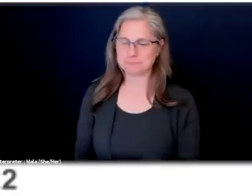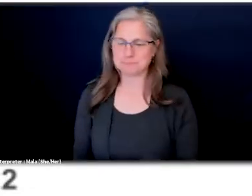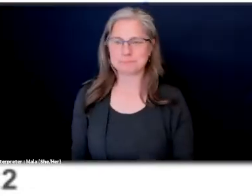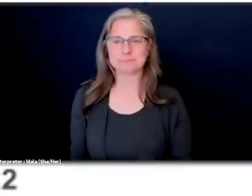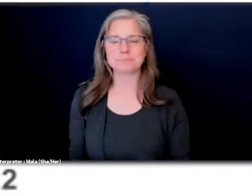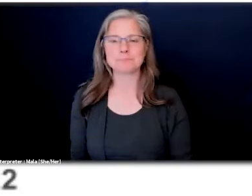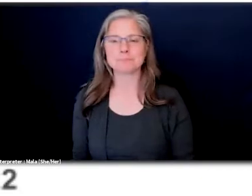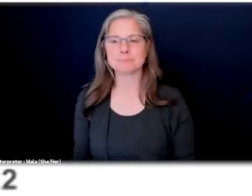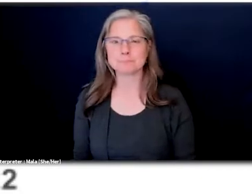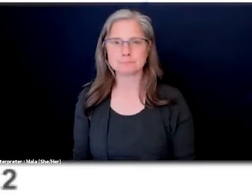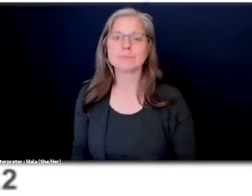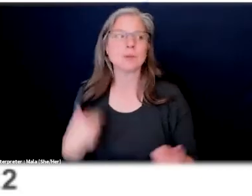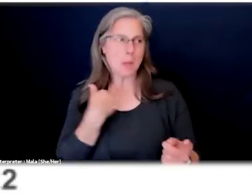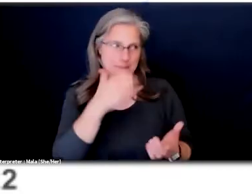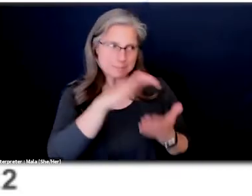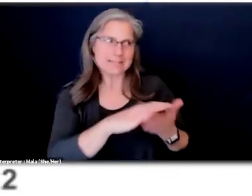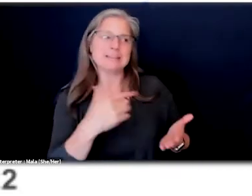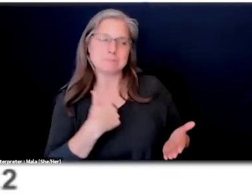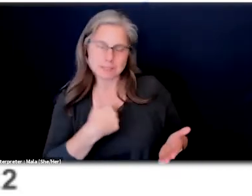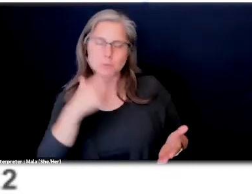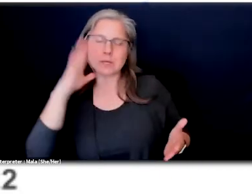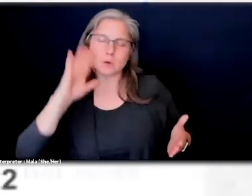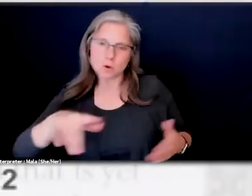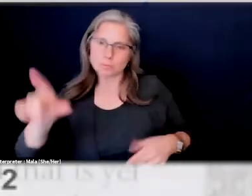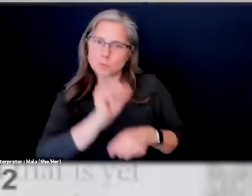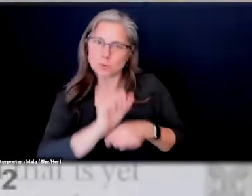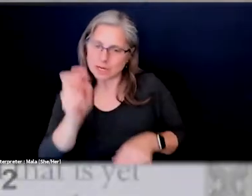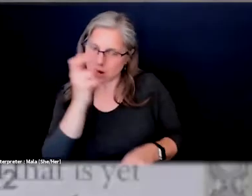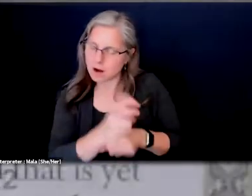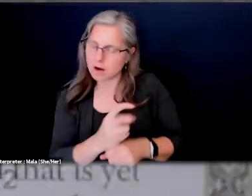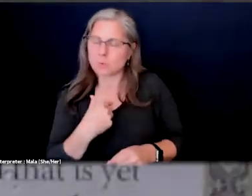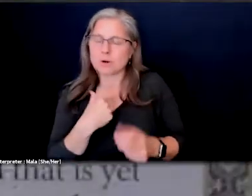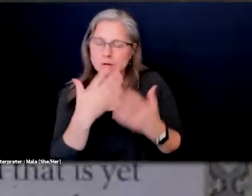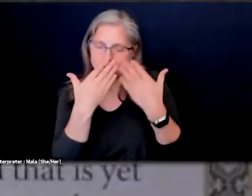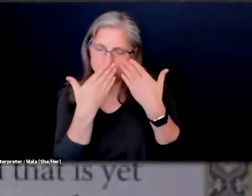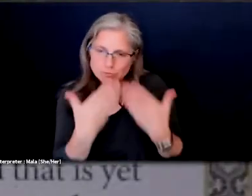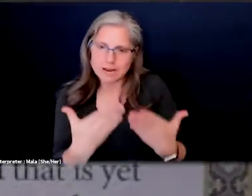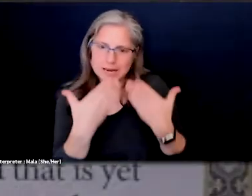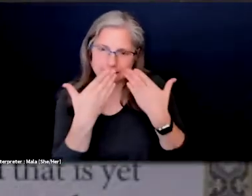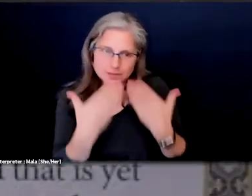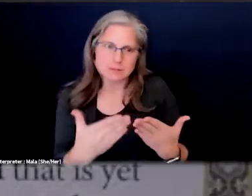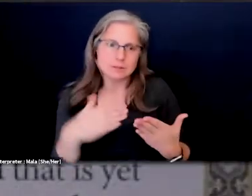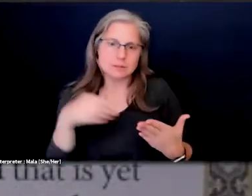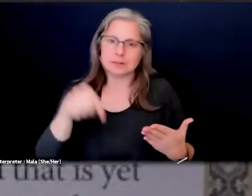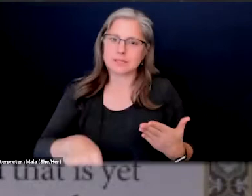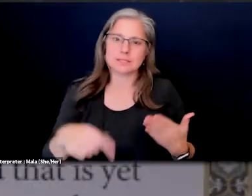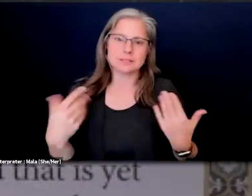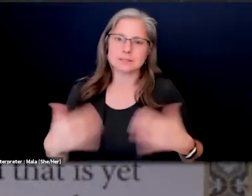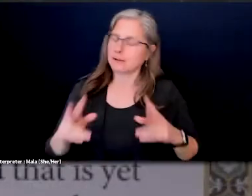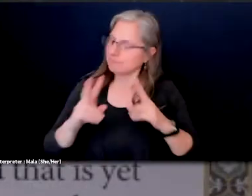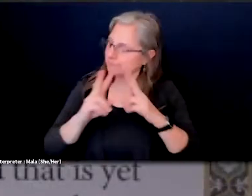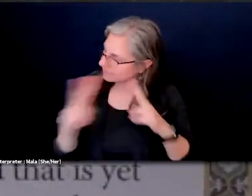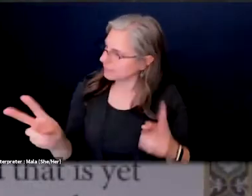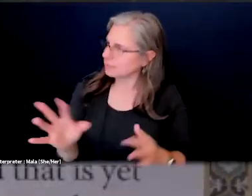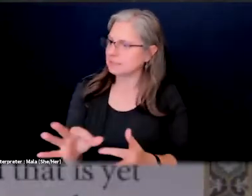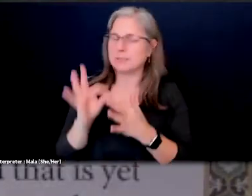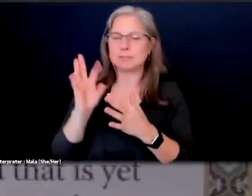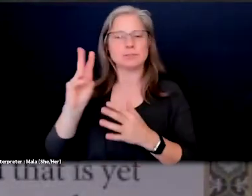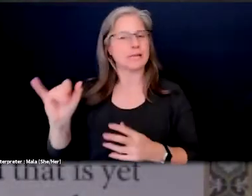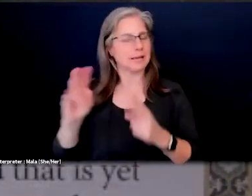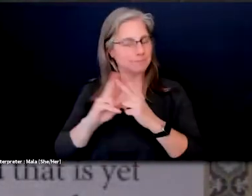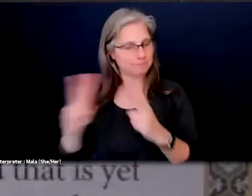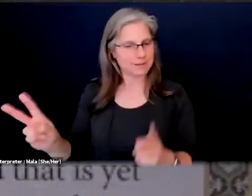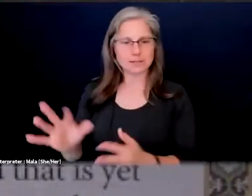Oh, believe me, we know you've been working really, really hard. We're very grateful, and this is absolutely a very special day and a very